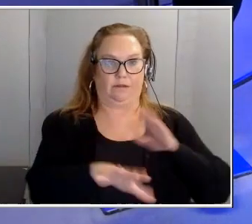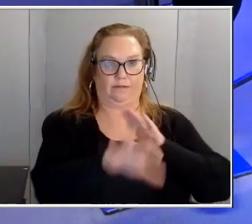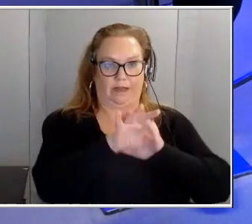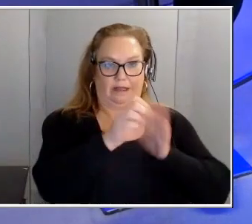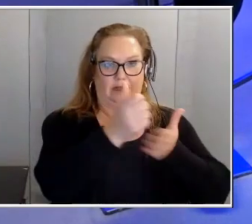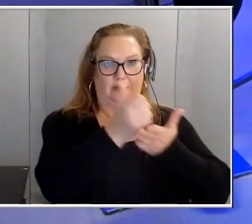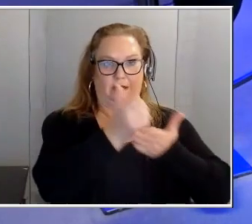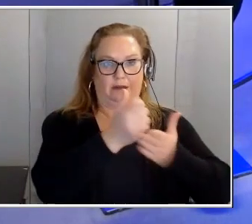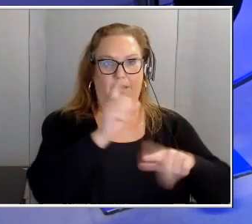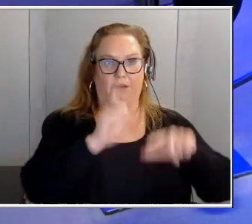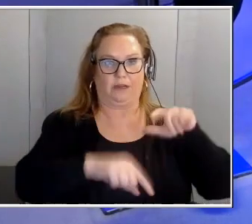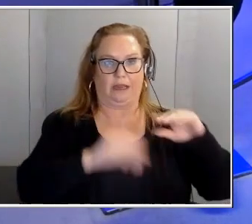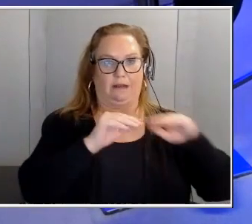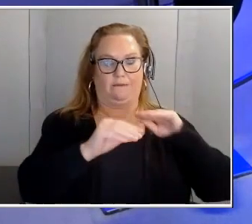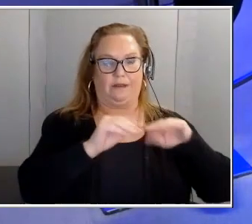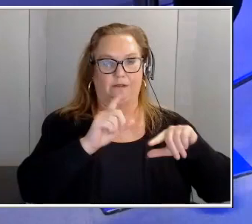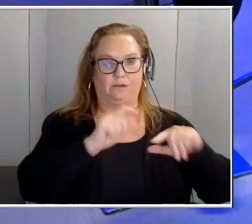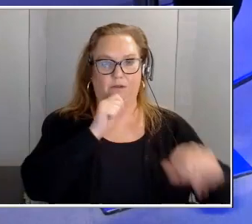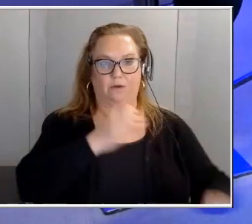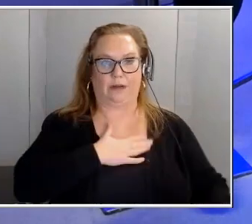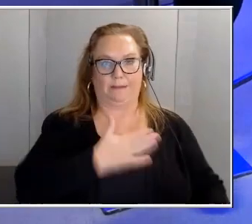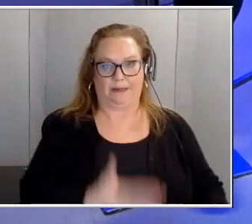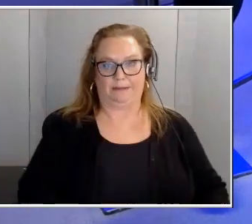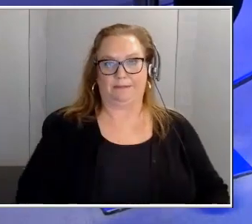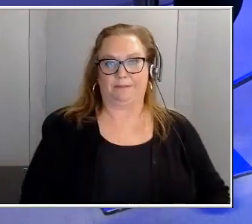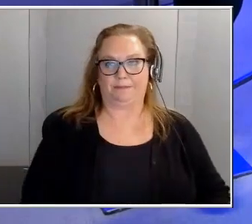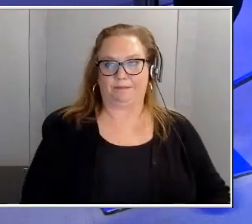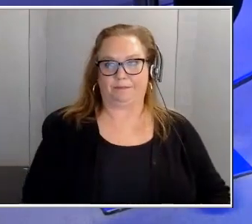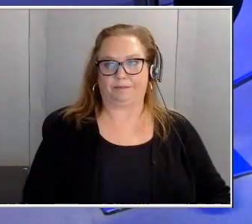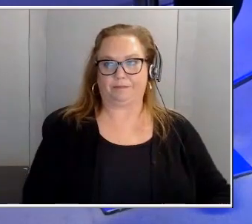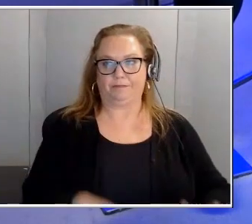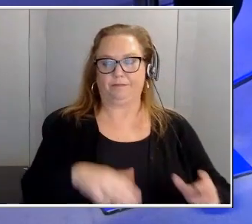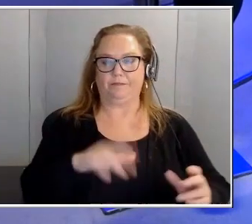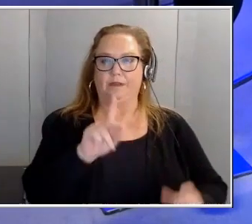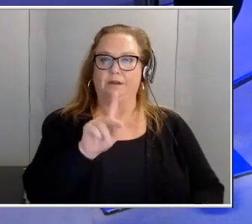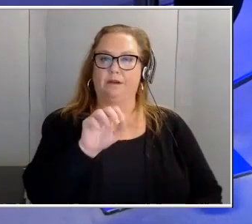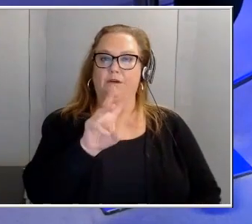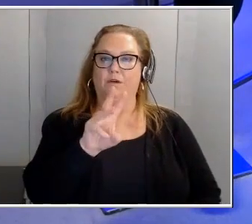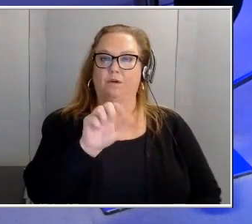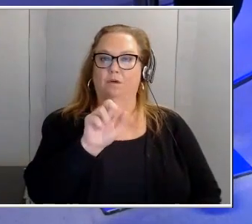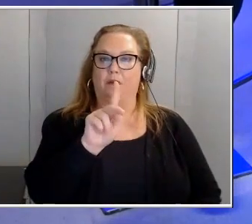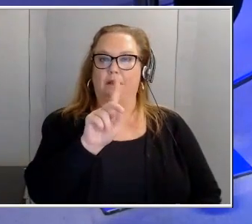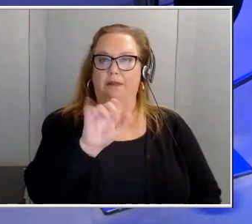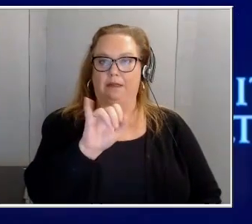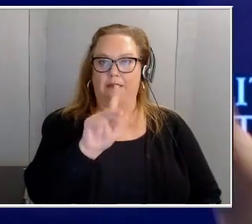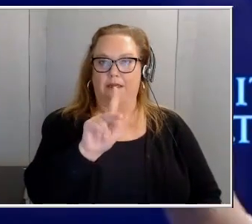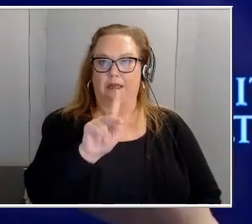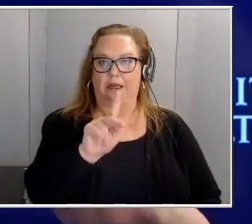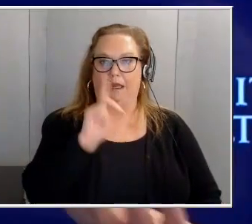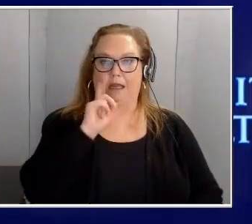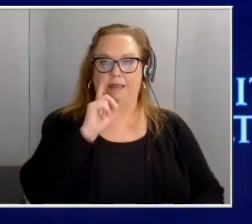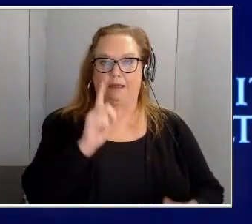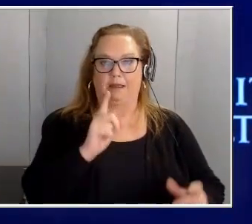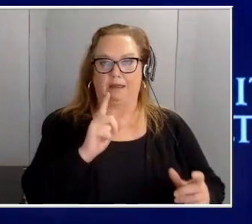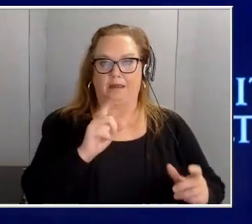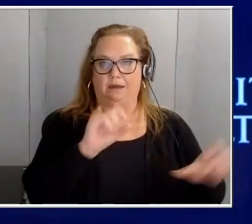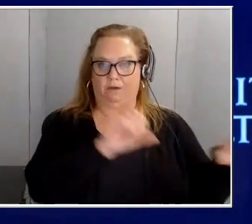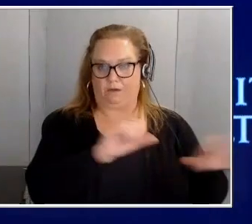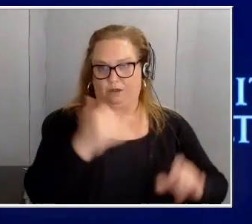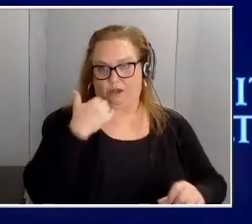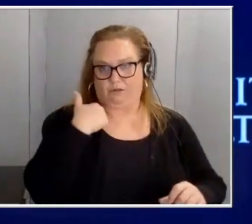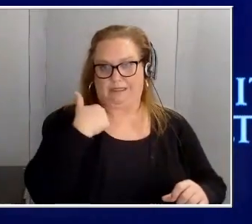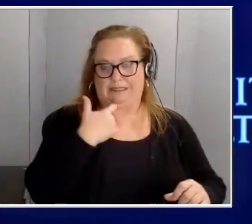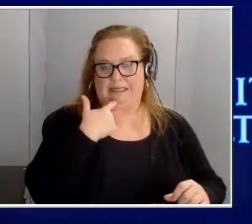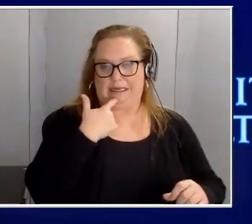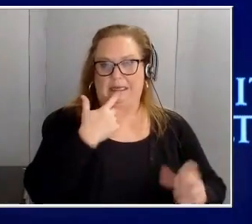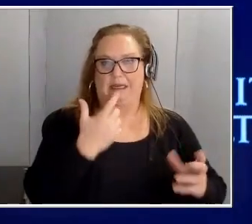Fix what you don't admit. Love that. Love that. Dr. Kowalik, final thoughts from you today. Yeah, I mean, I think kind of along what Tracy was saying, a